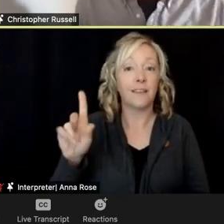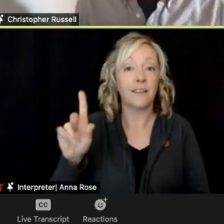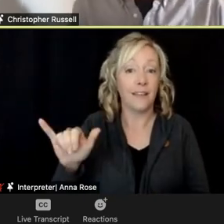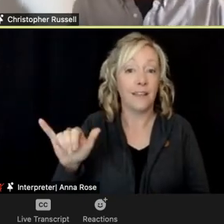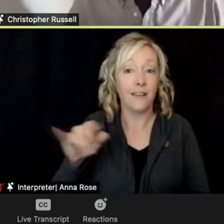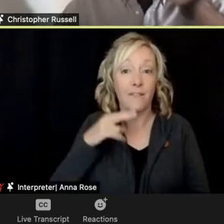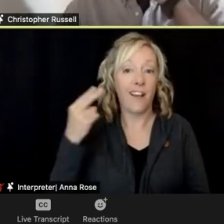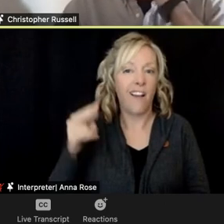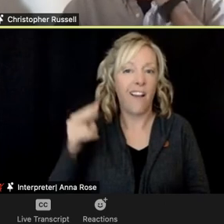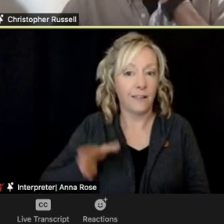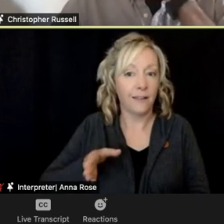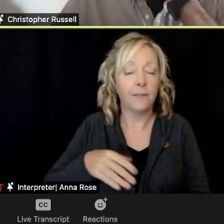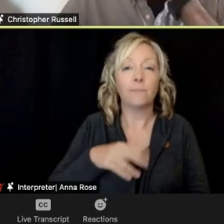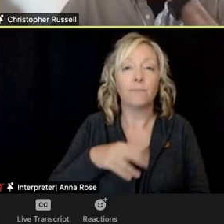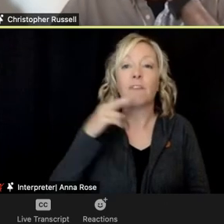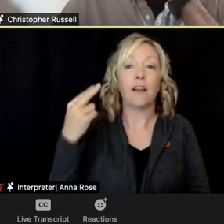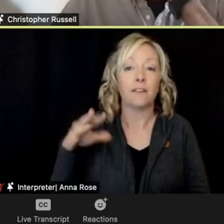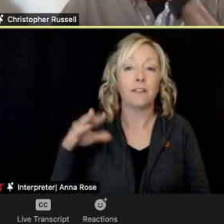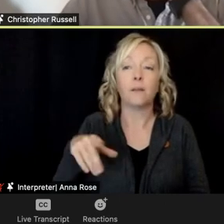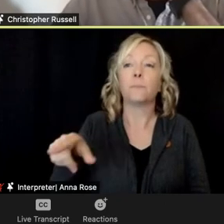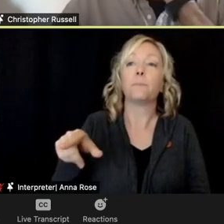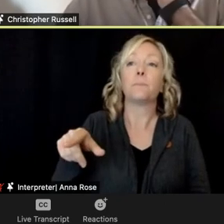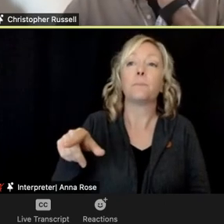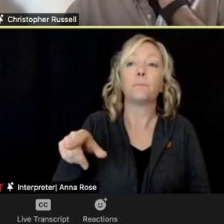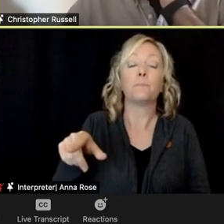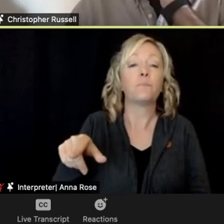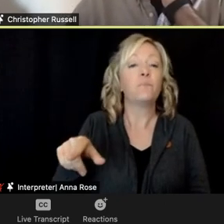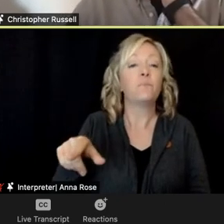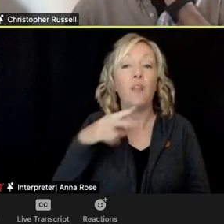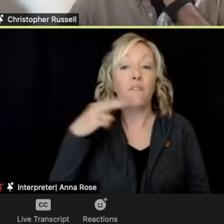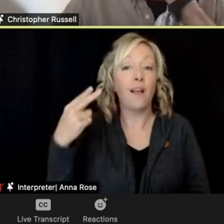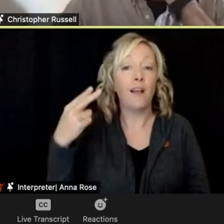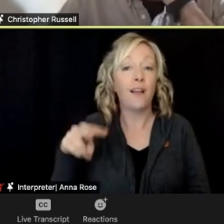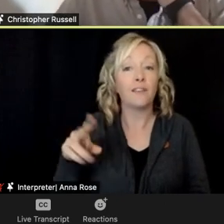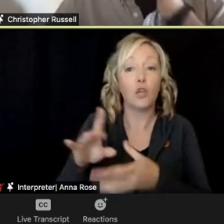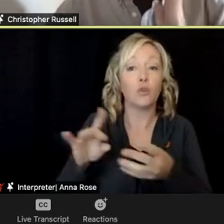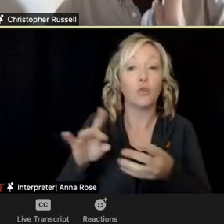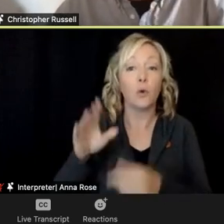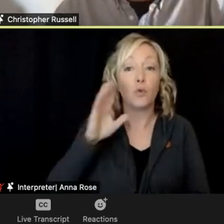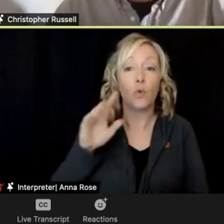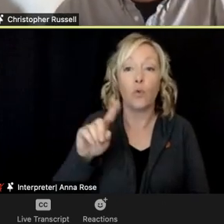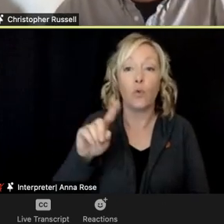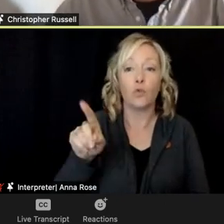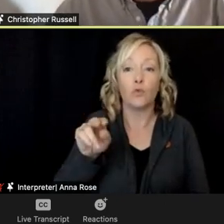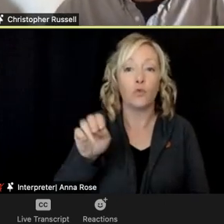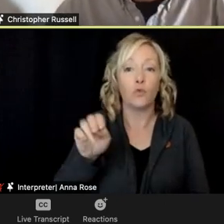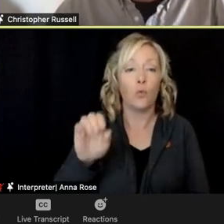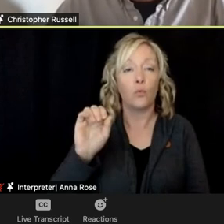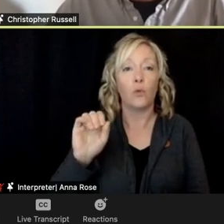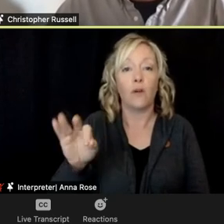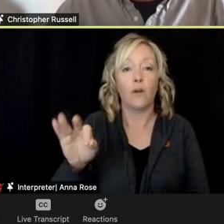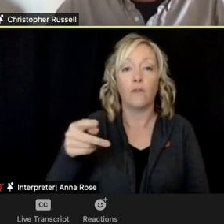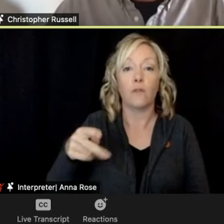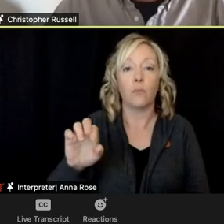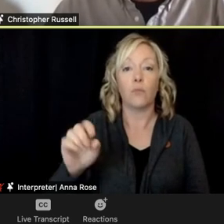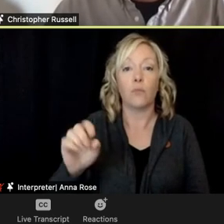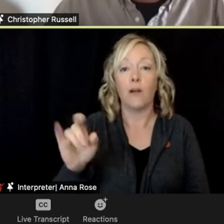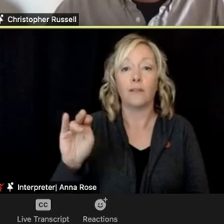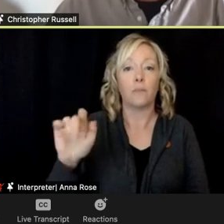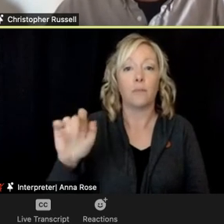back on your grad school or anything. But Vygotsky talks about the zone of proximal development, right? The zone